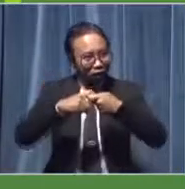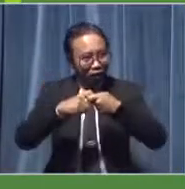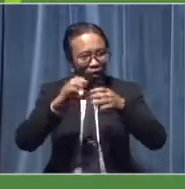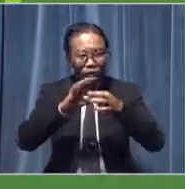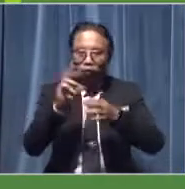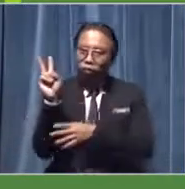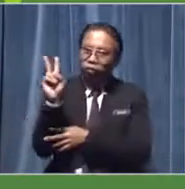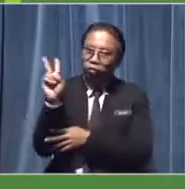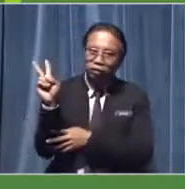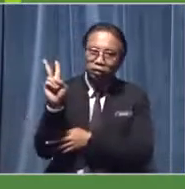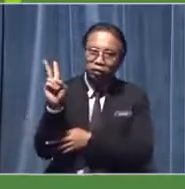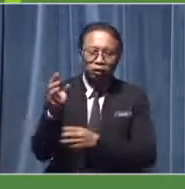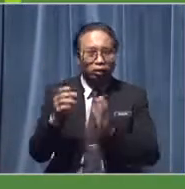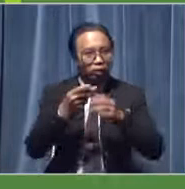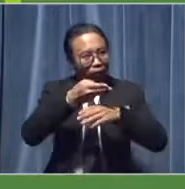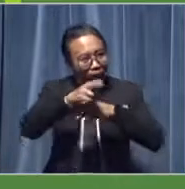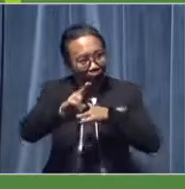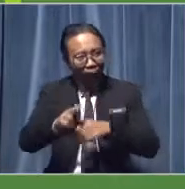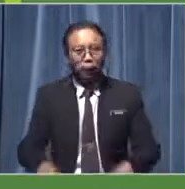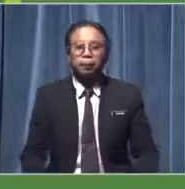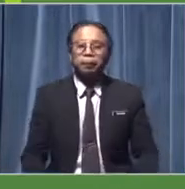voltage supply?